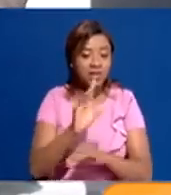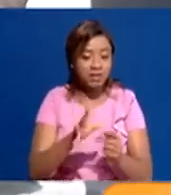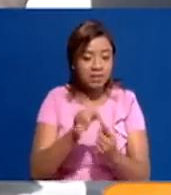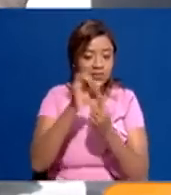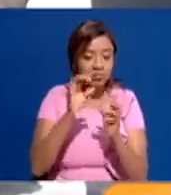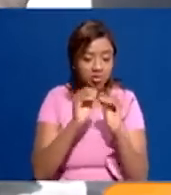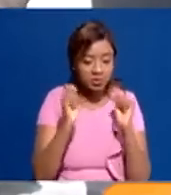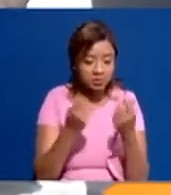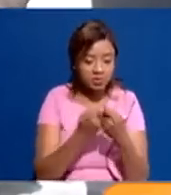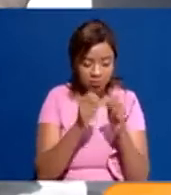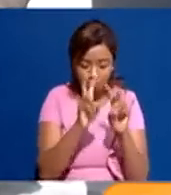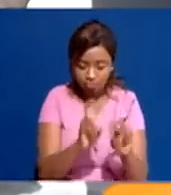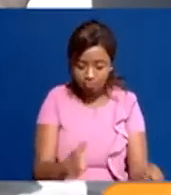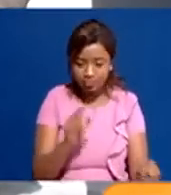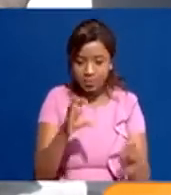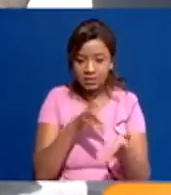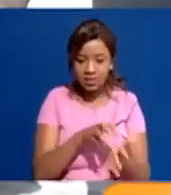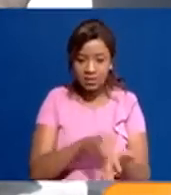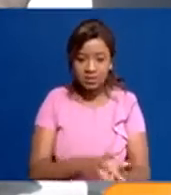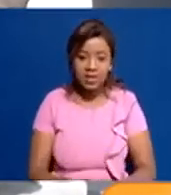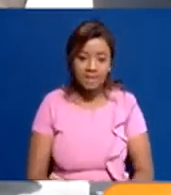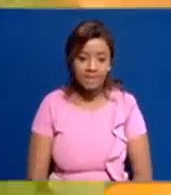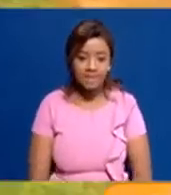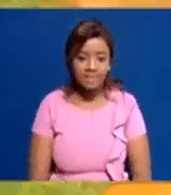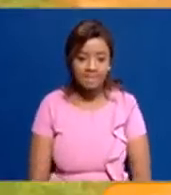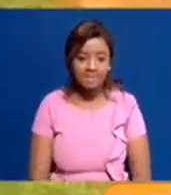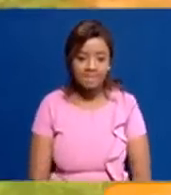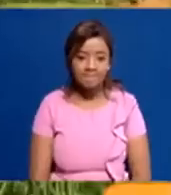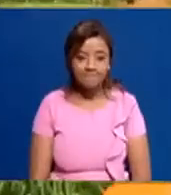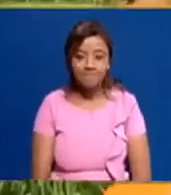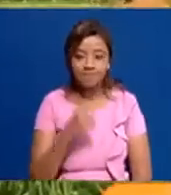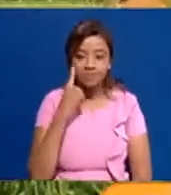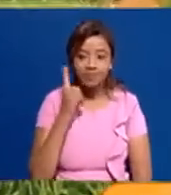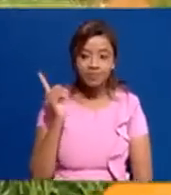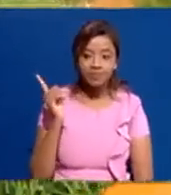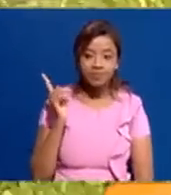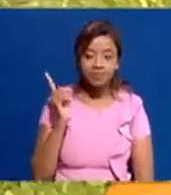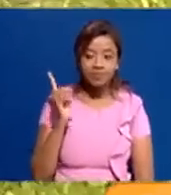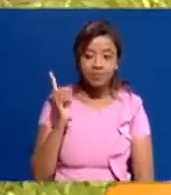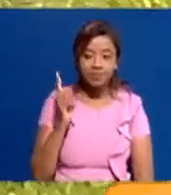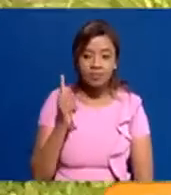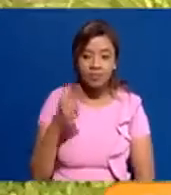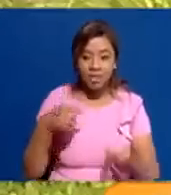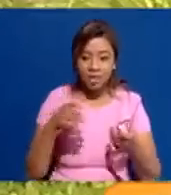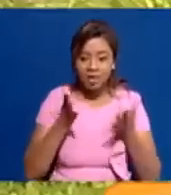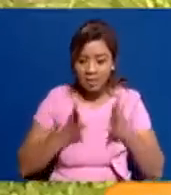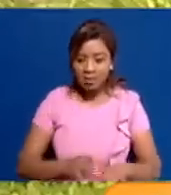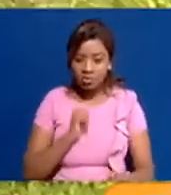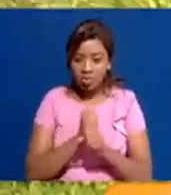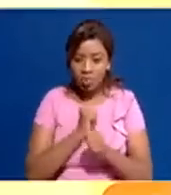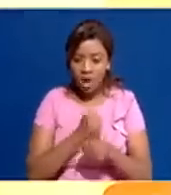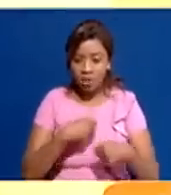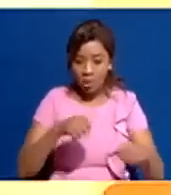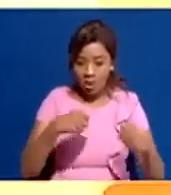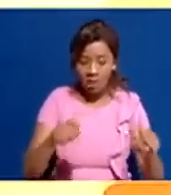the incident. Martin Munene with more. At the home of Willis Mugambi, a boda operator and chairman of